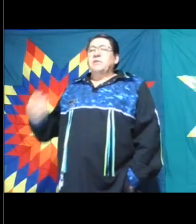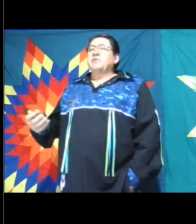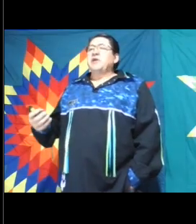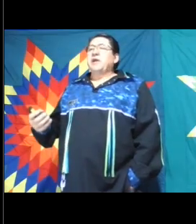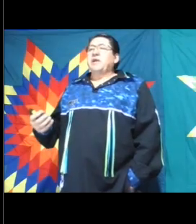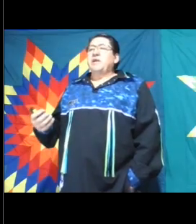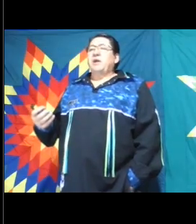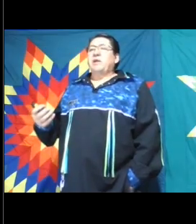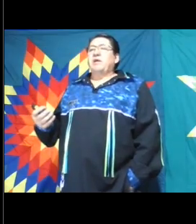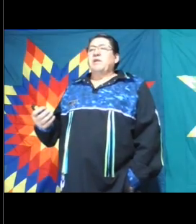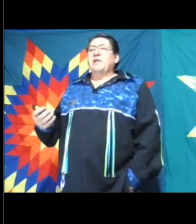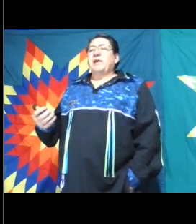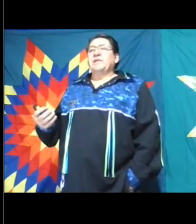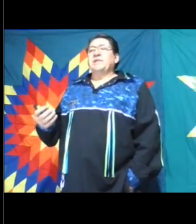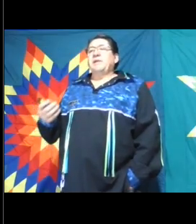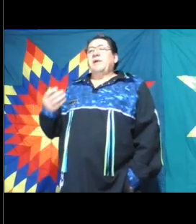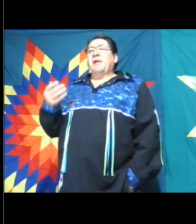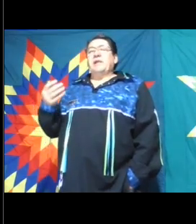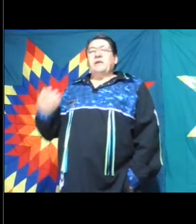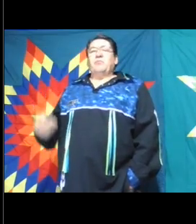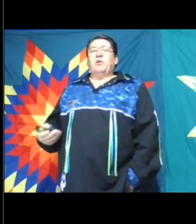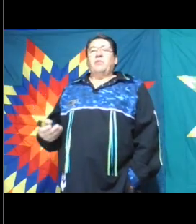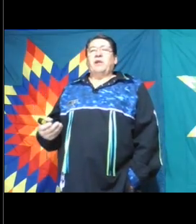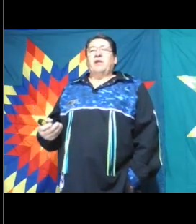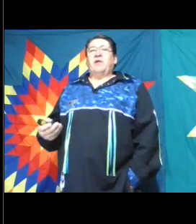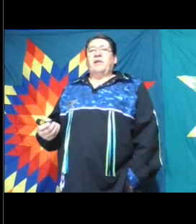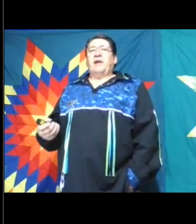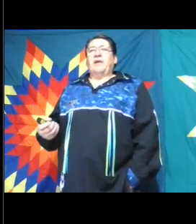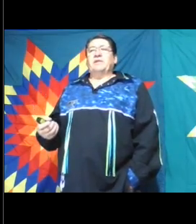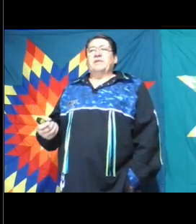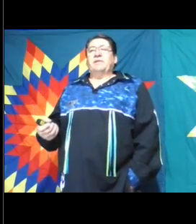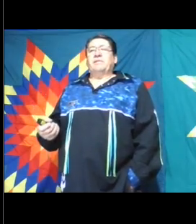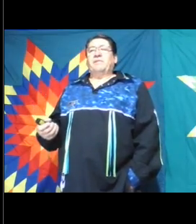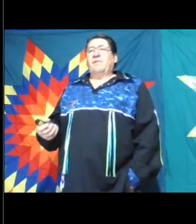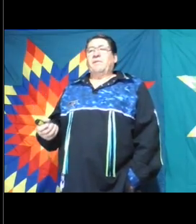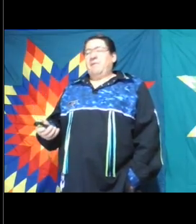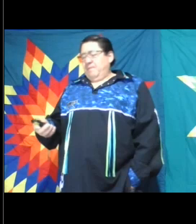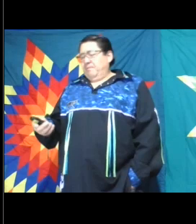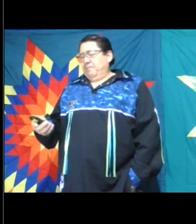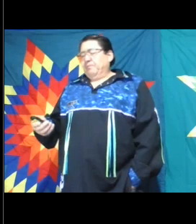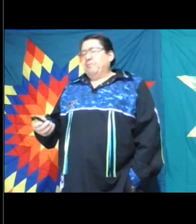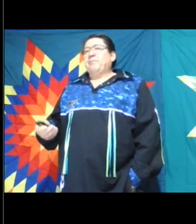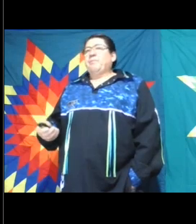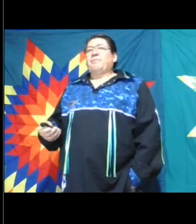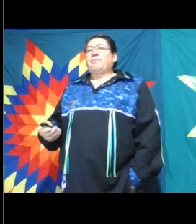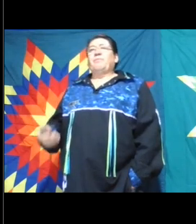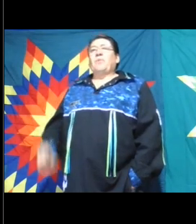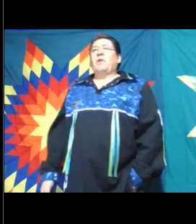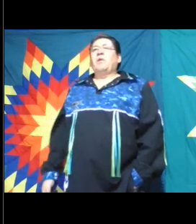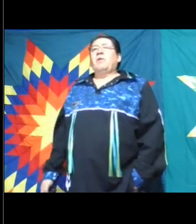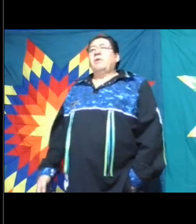the socioeconomic context, and the employment context.